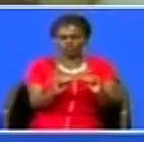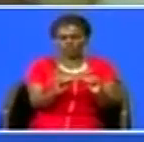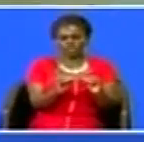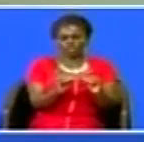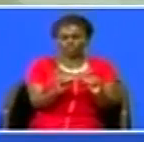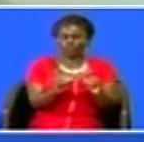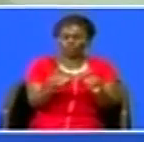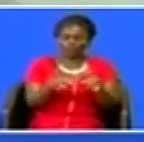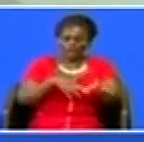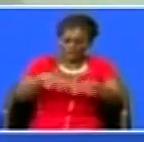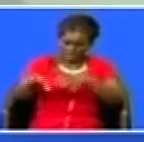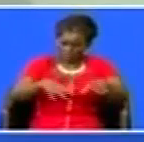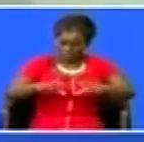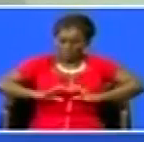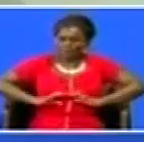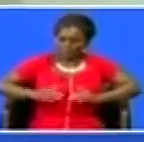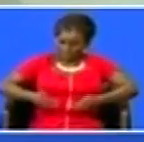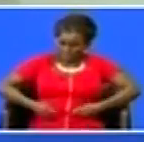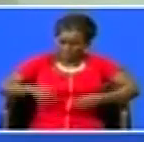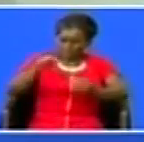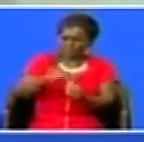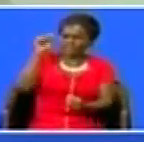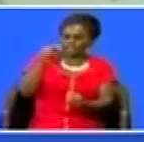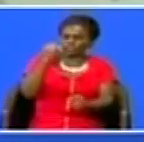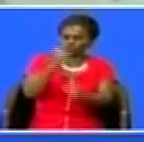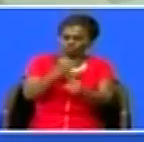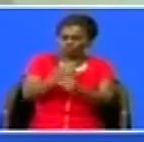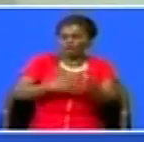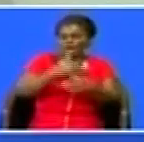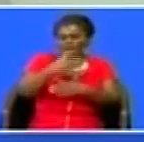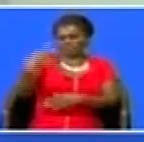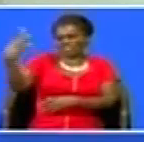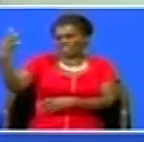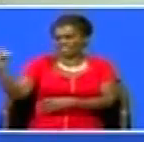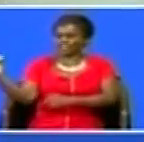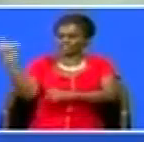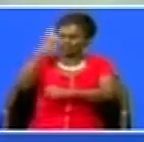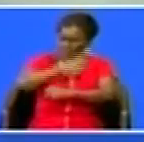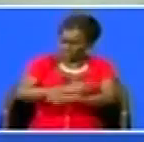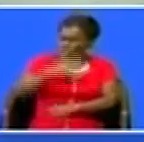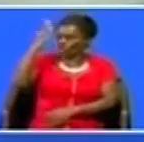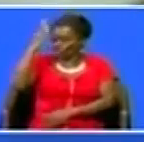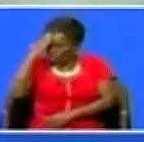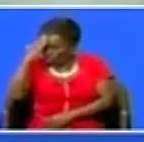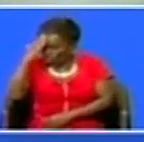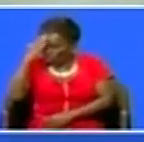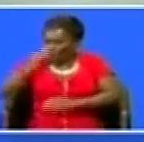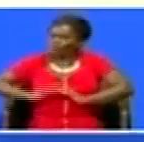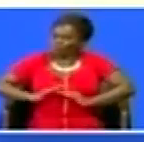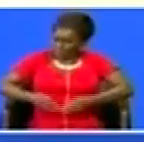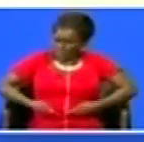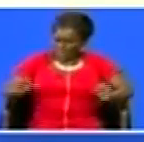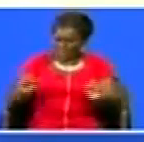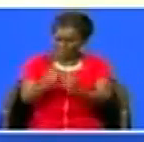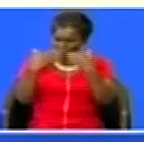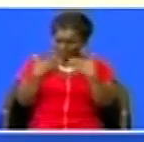animal, and a pregnancy diagnosis is done after 30 days using the ultrasound machine to know whether the conception happened.